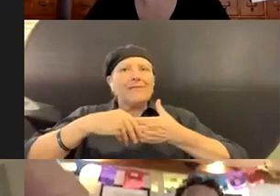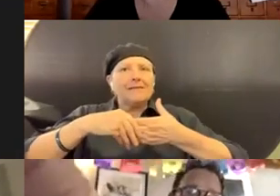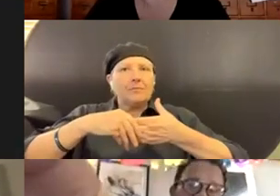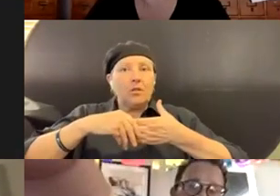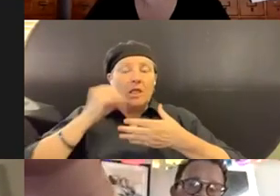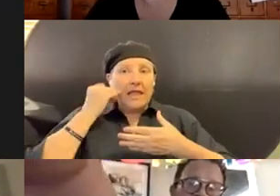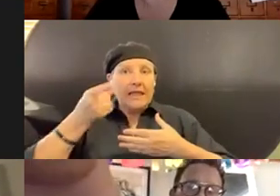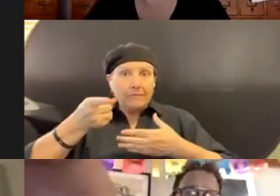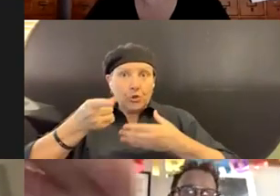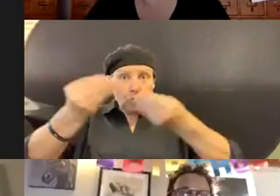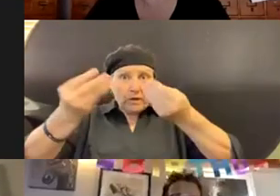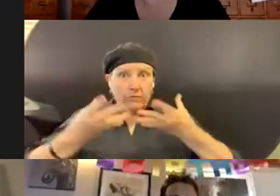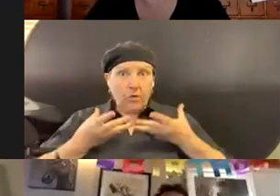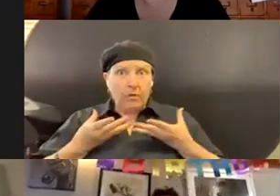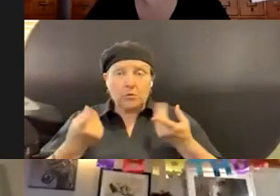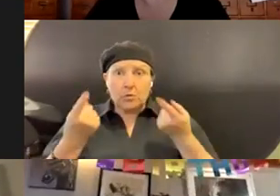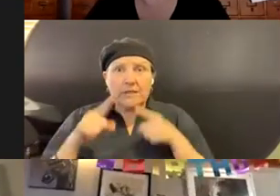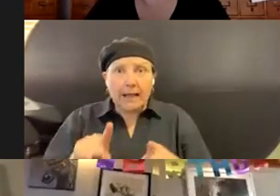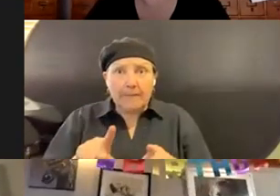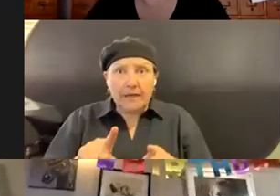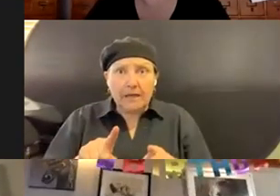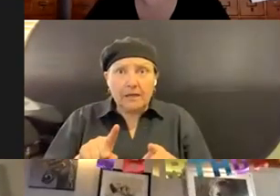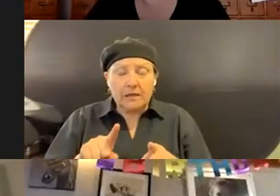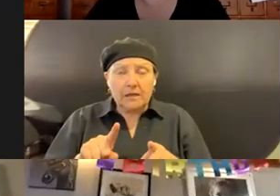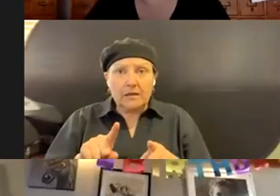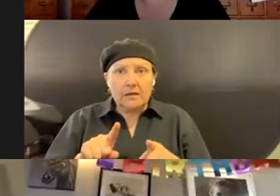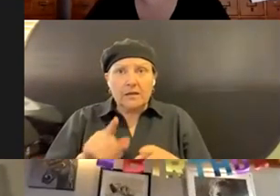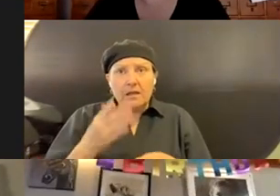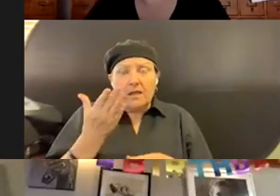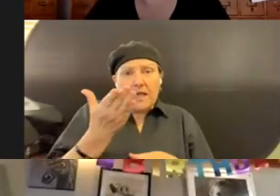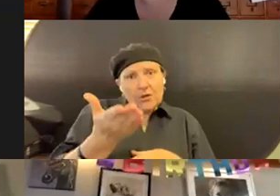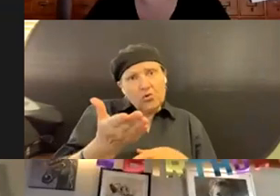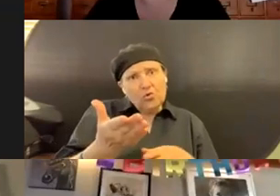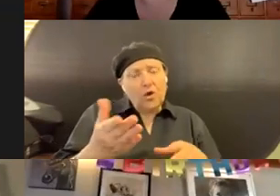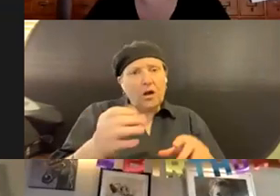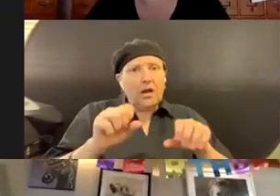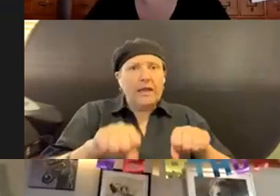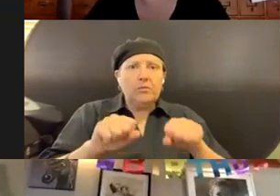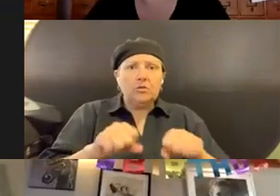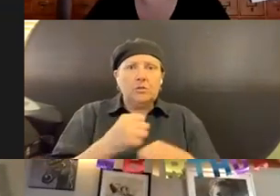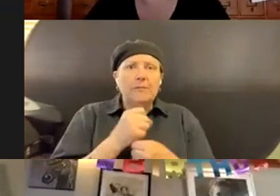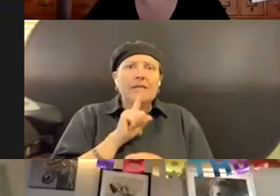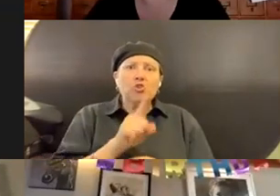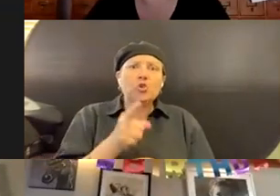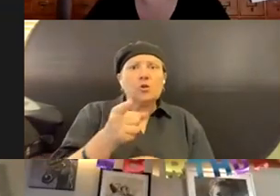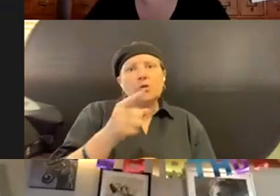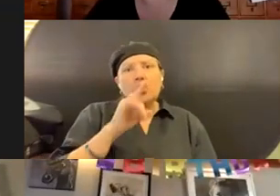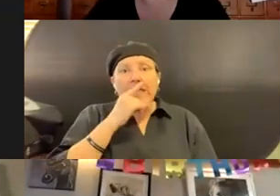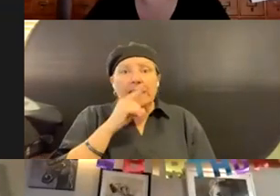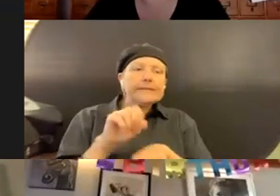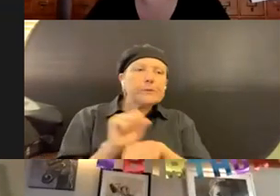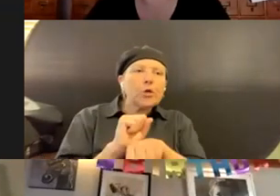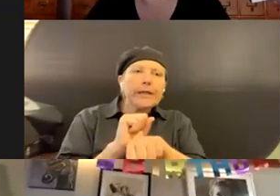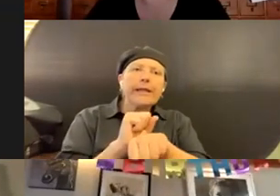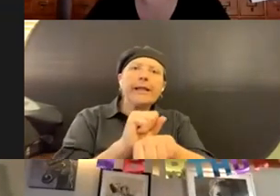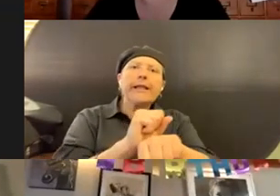know like what's going on, and you're able to sort of make sure that your kid's doing his work, and they're